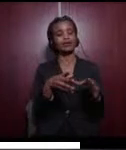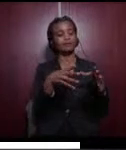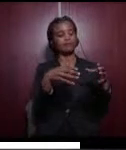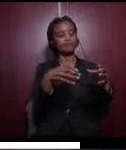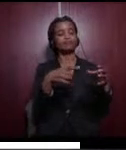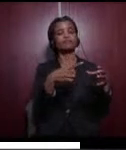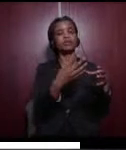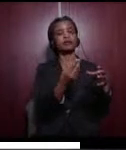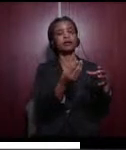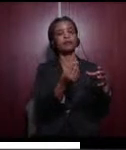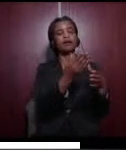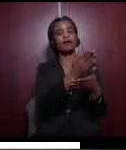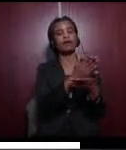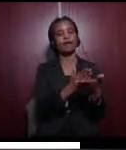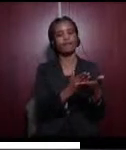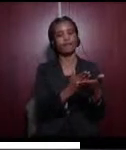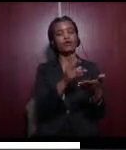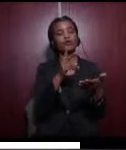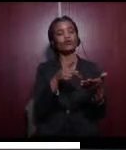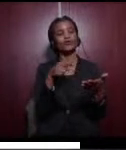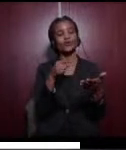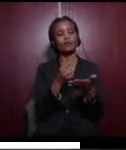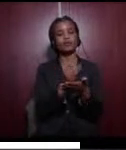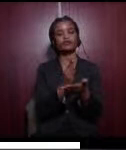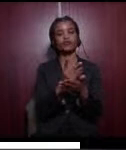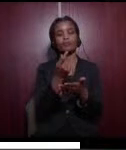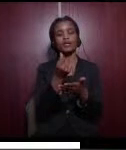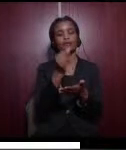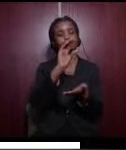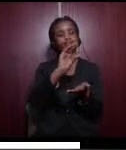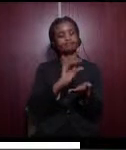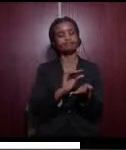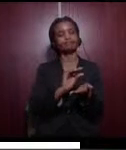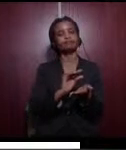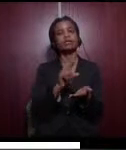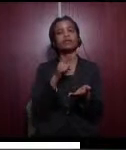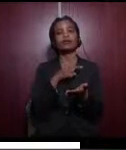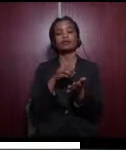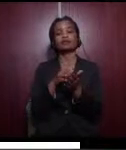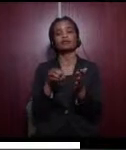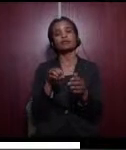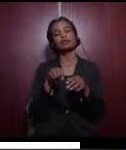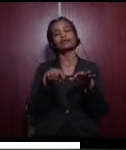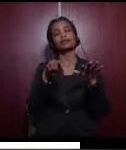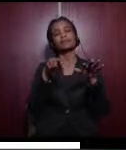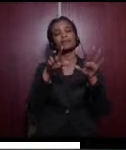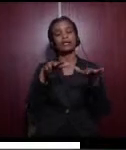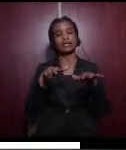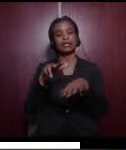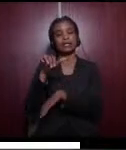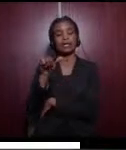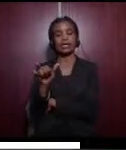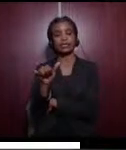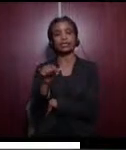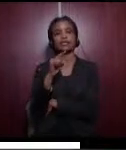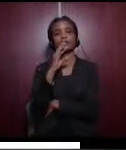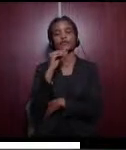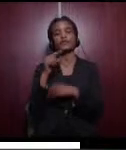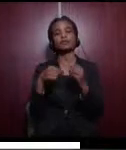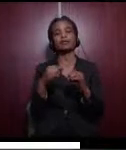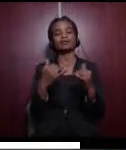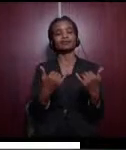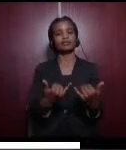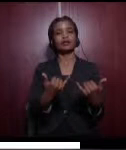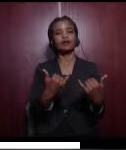reduce the cost on the state. Section 18A, it talks to the objective of the current objective of the Disaster